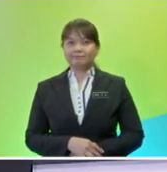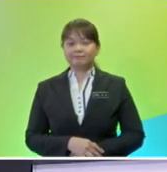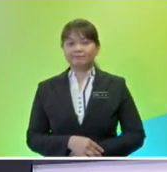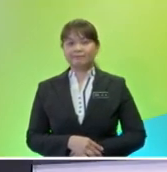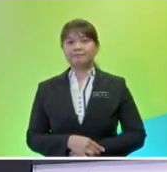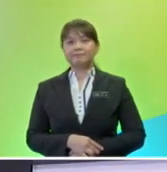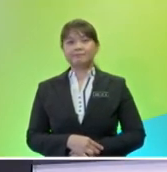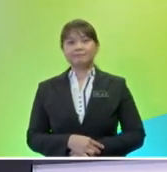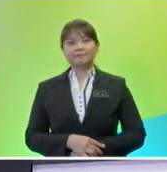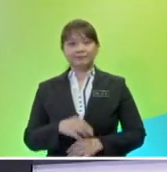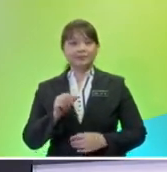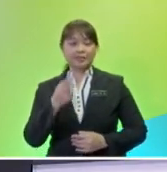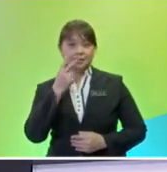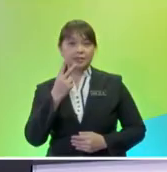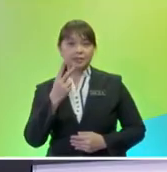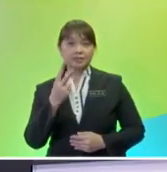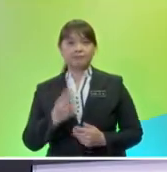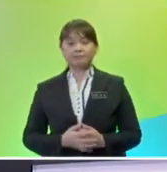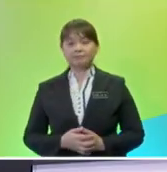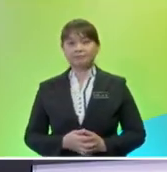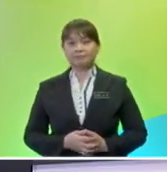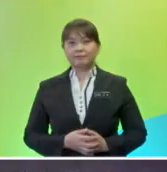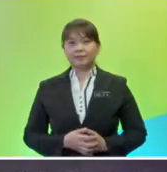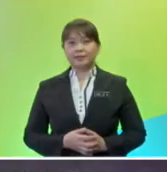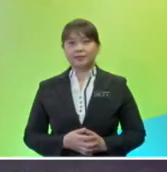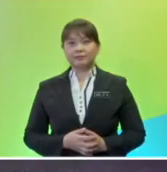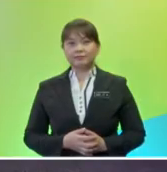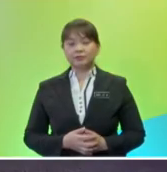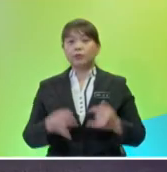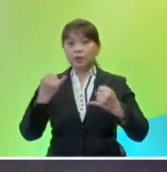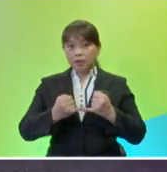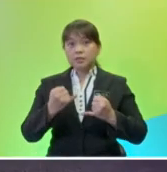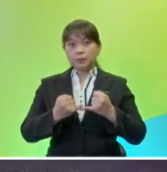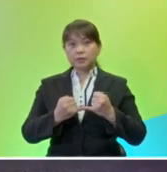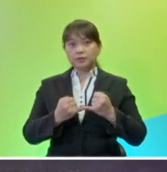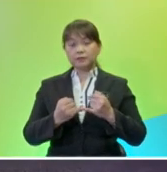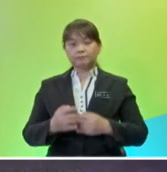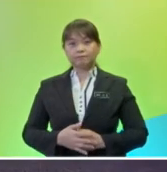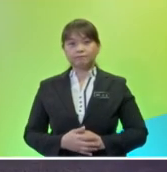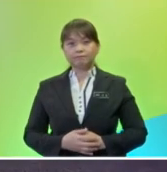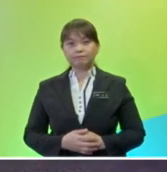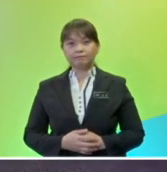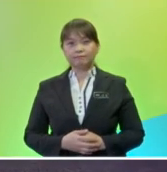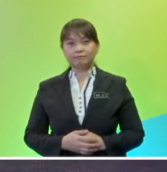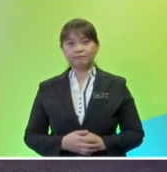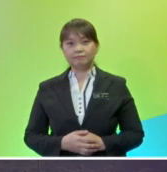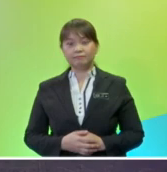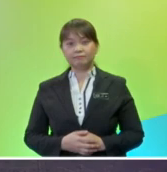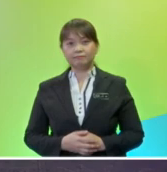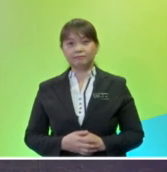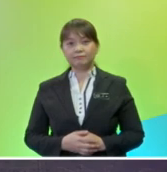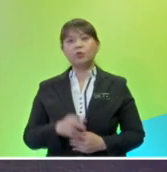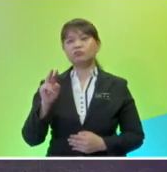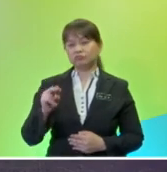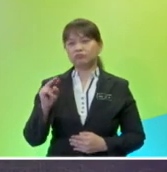not. Oh, this one doesn't as well. Okay. We have the last one, teacher. Yeah. A ping pong ball. Ping pong ball.